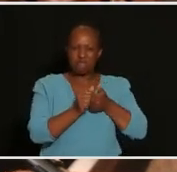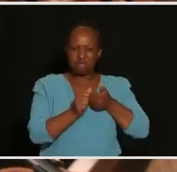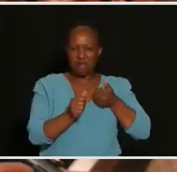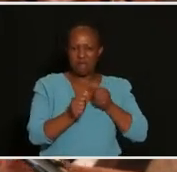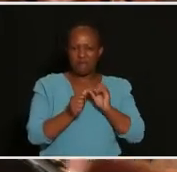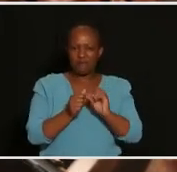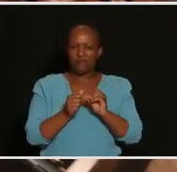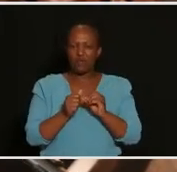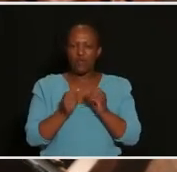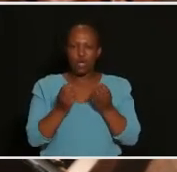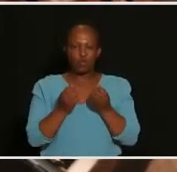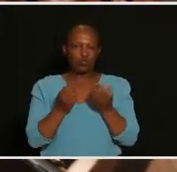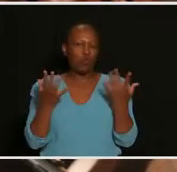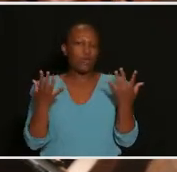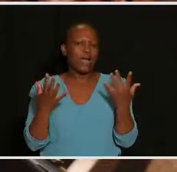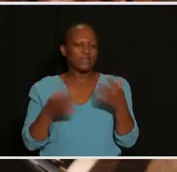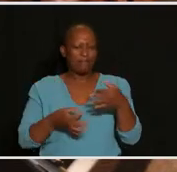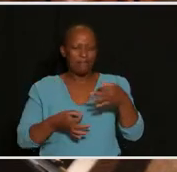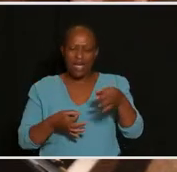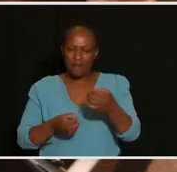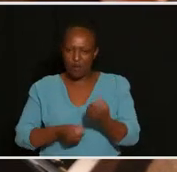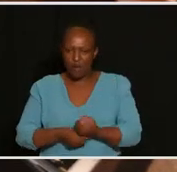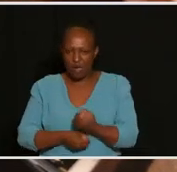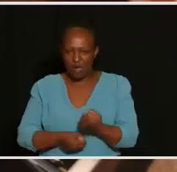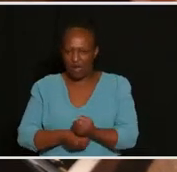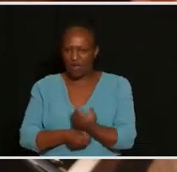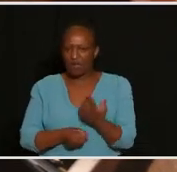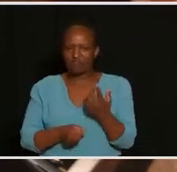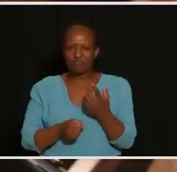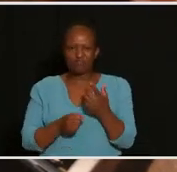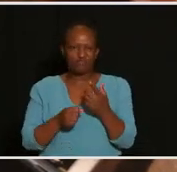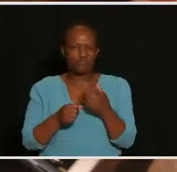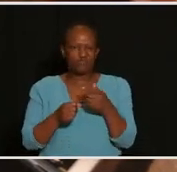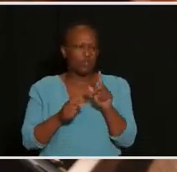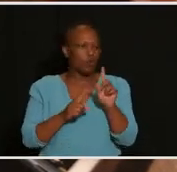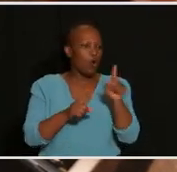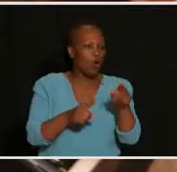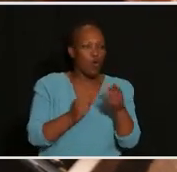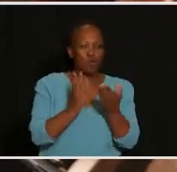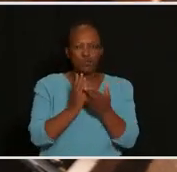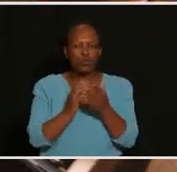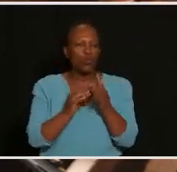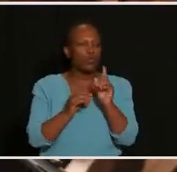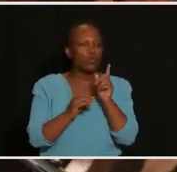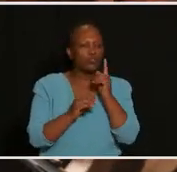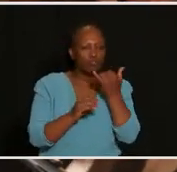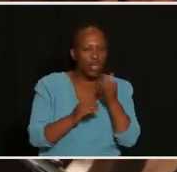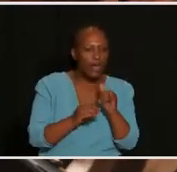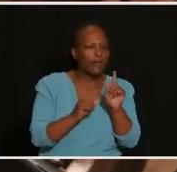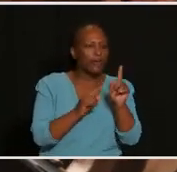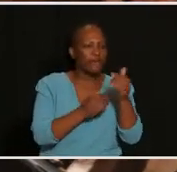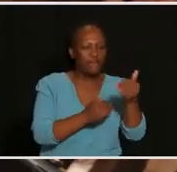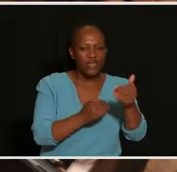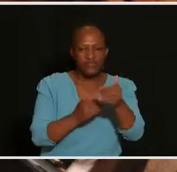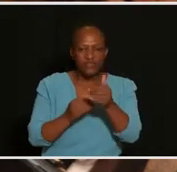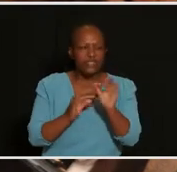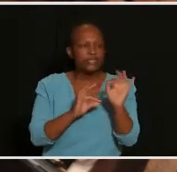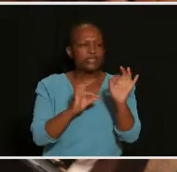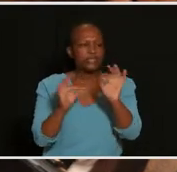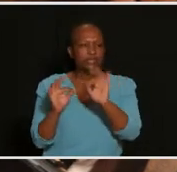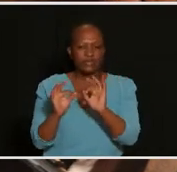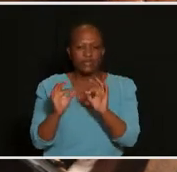like too much paperwork and running around the school checking all phases so